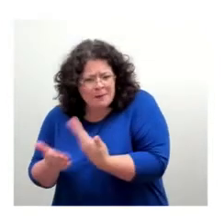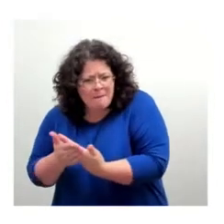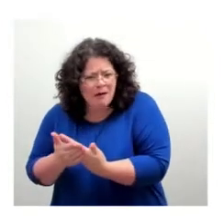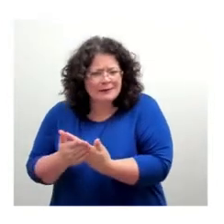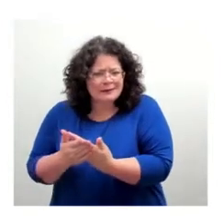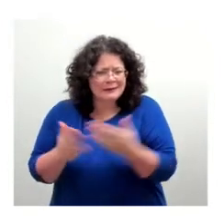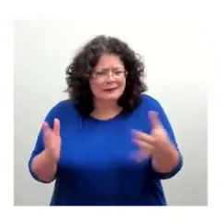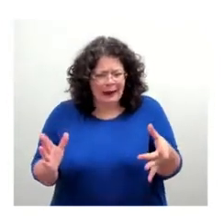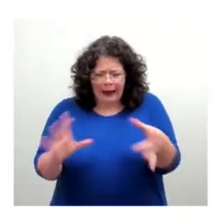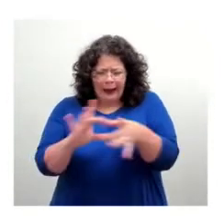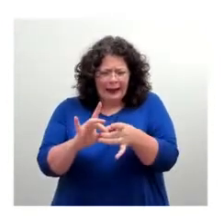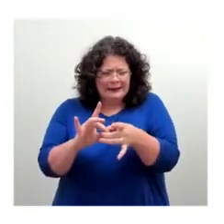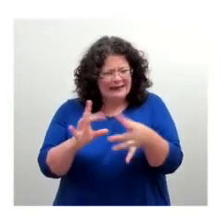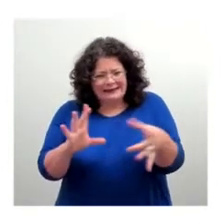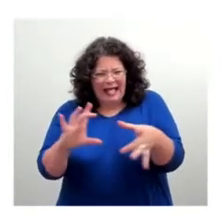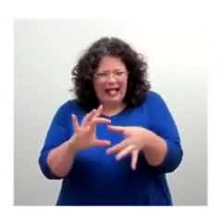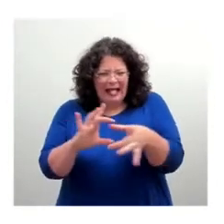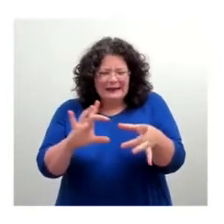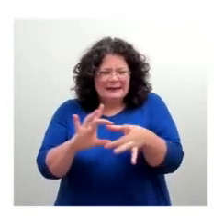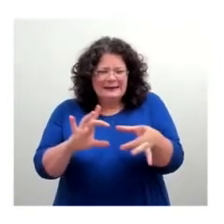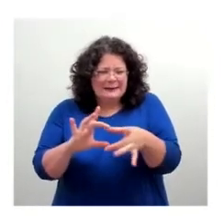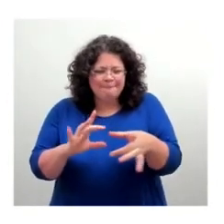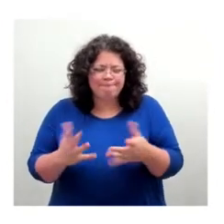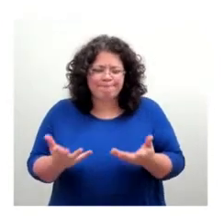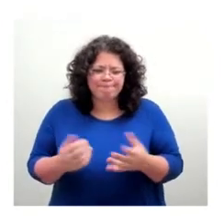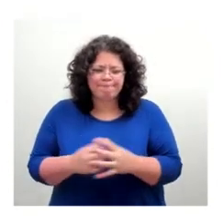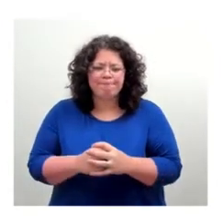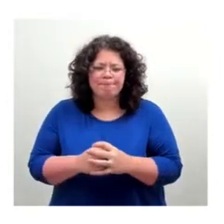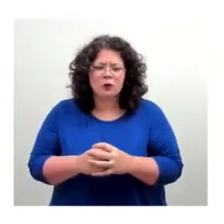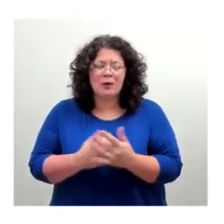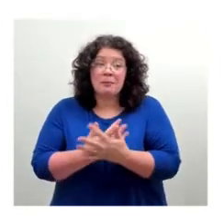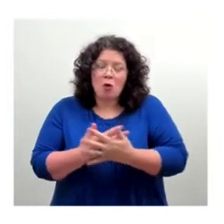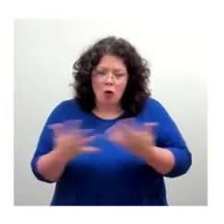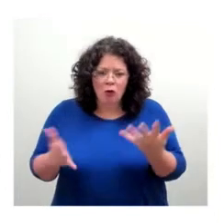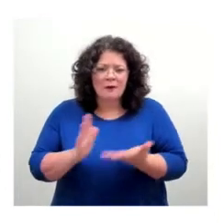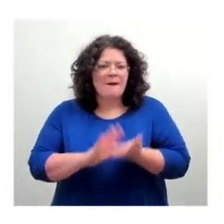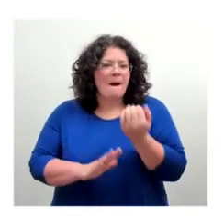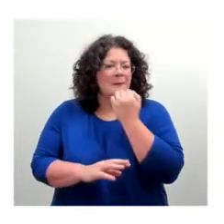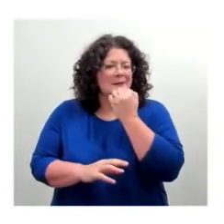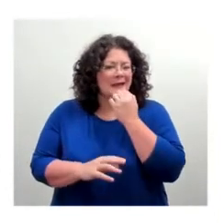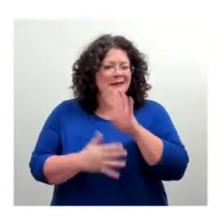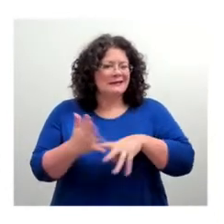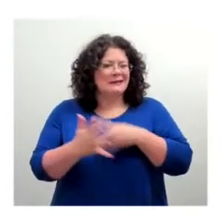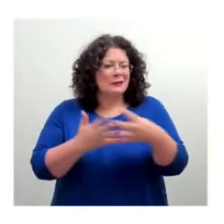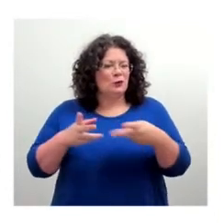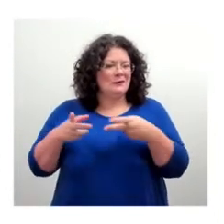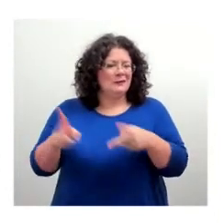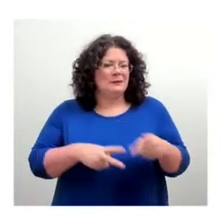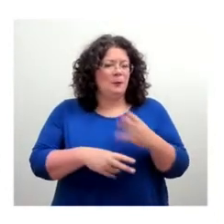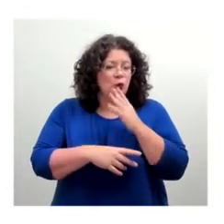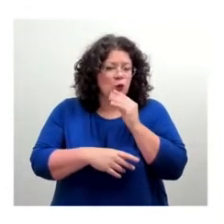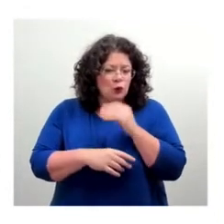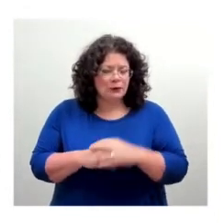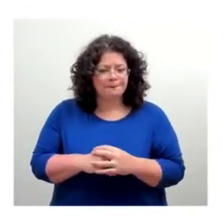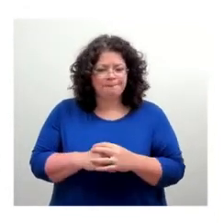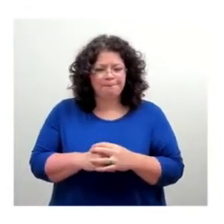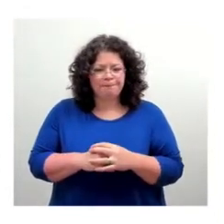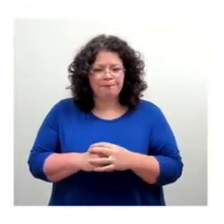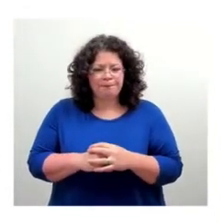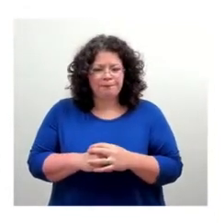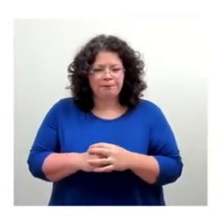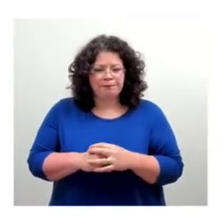in the scheduling systems we use. So now, we can really delve down and we can realize what the scheduling intention of a bit of media is going